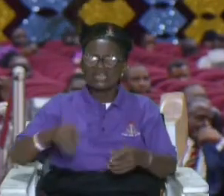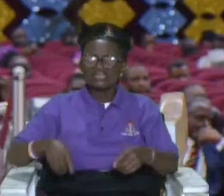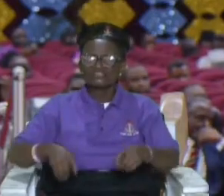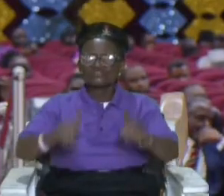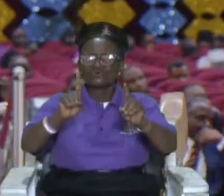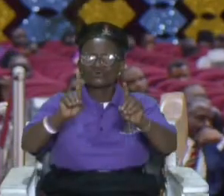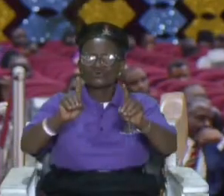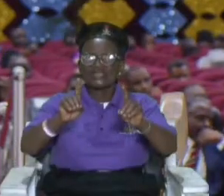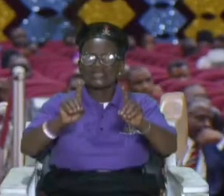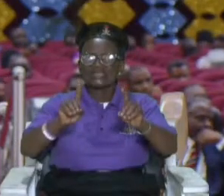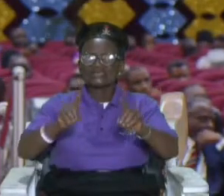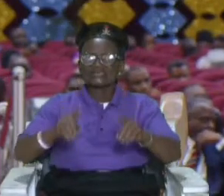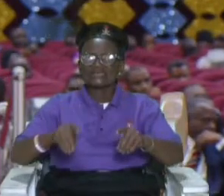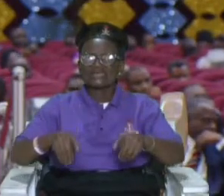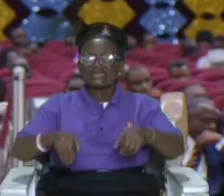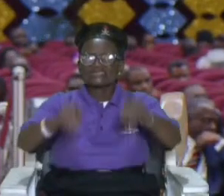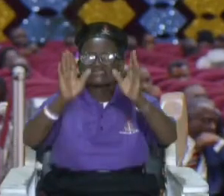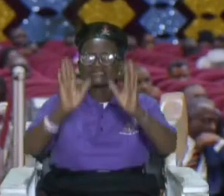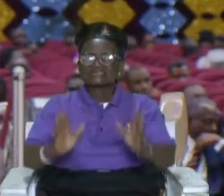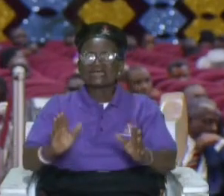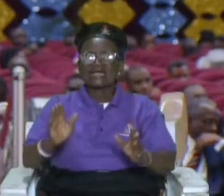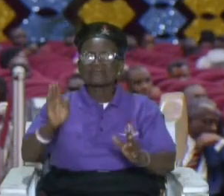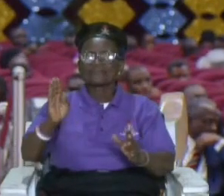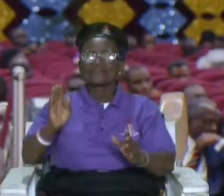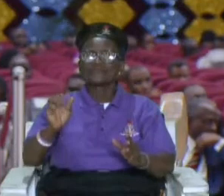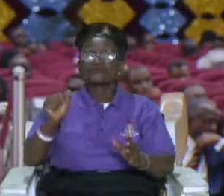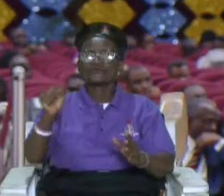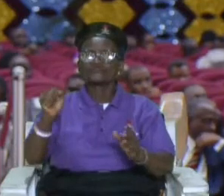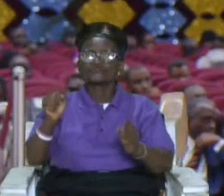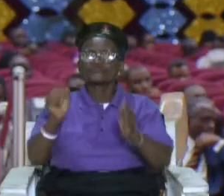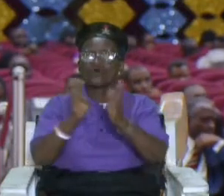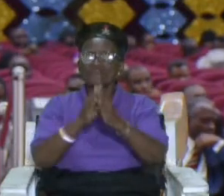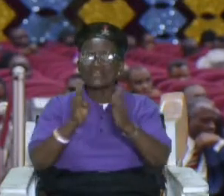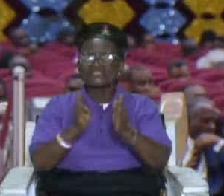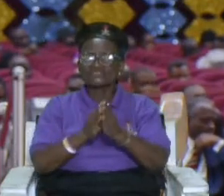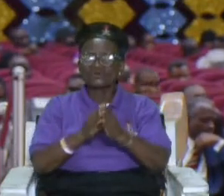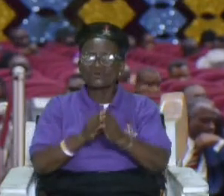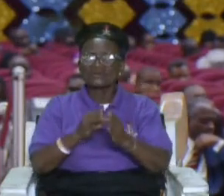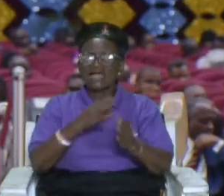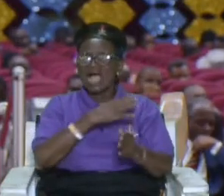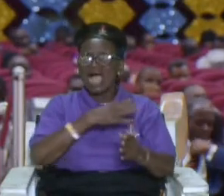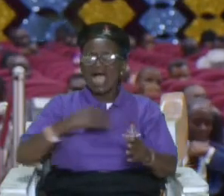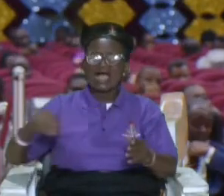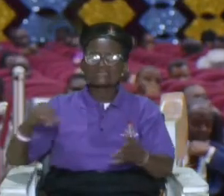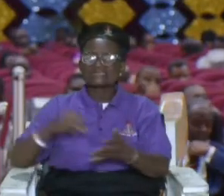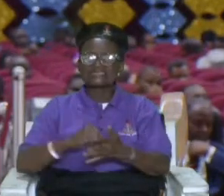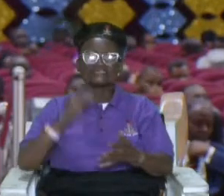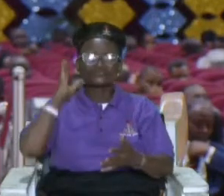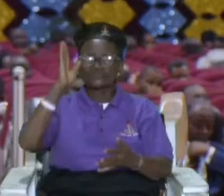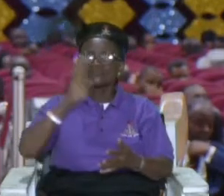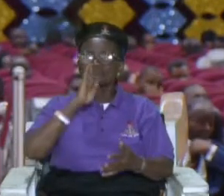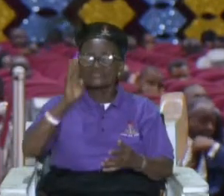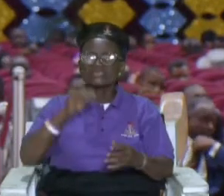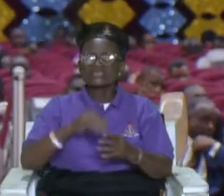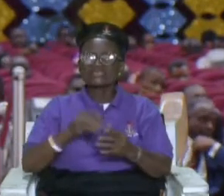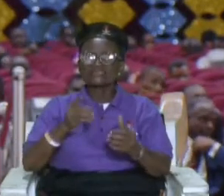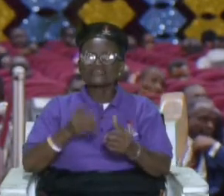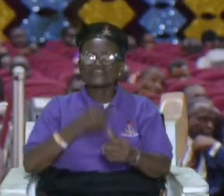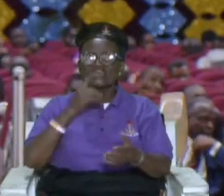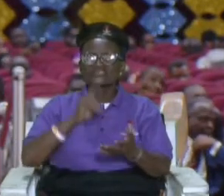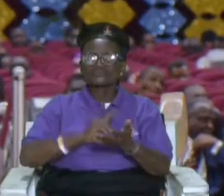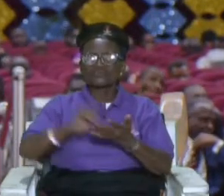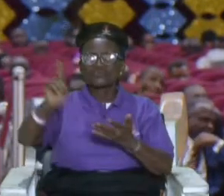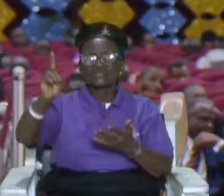Convention. The Disciples Convention is going to be in the first week of July,